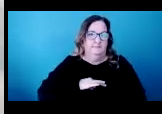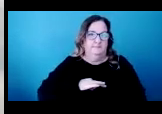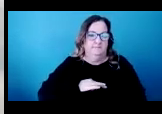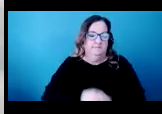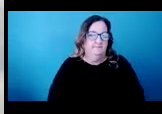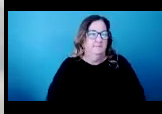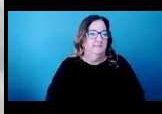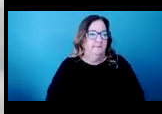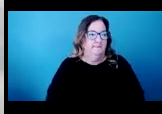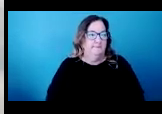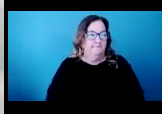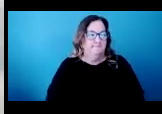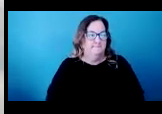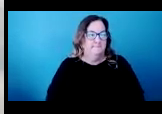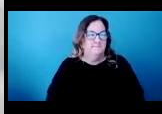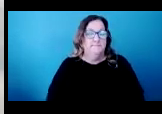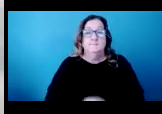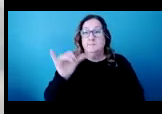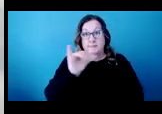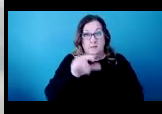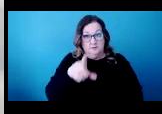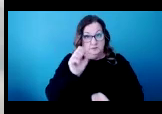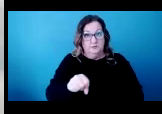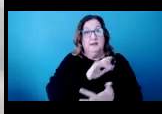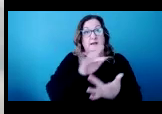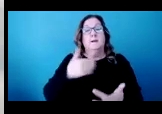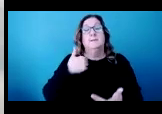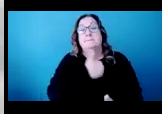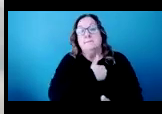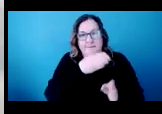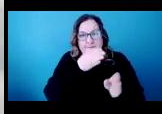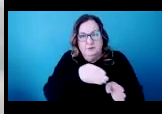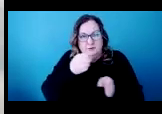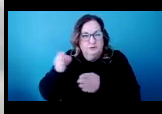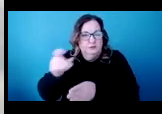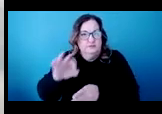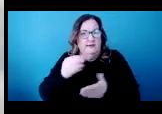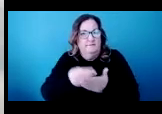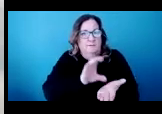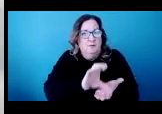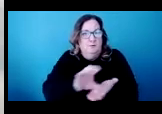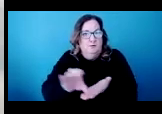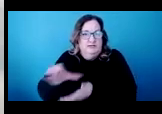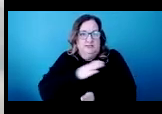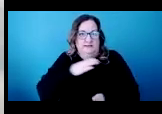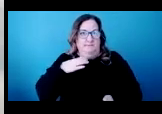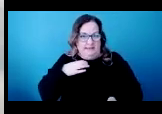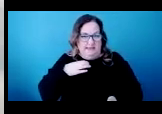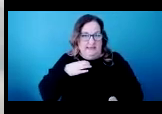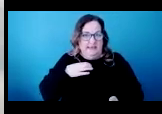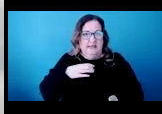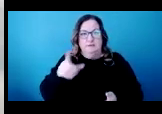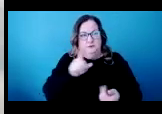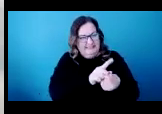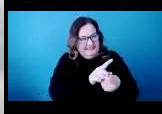You can also contact members of executive appropriations. If it's a funding specific request, those are the people that you'll want to talk to,